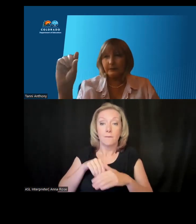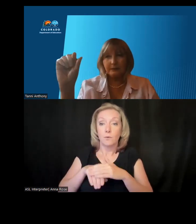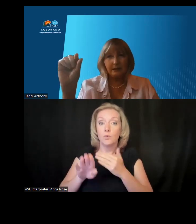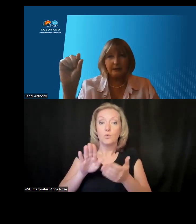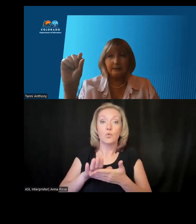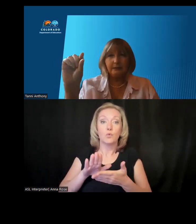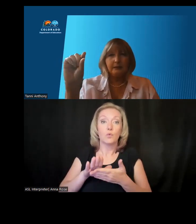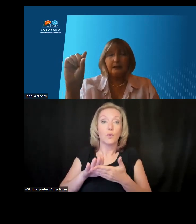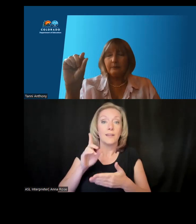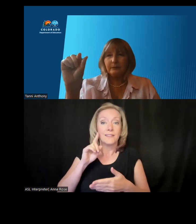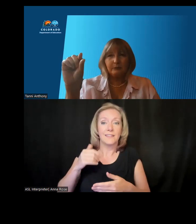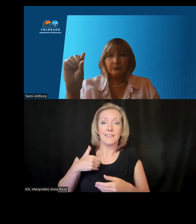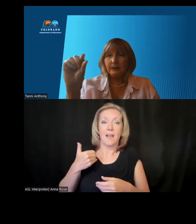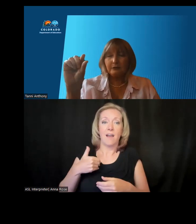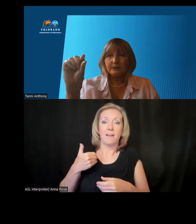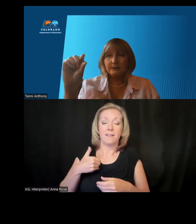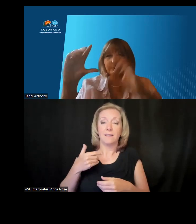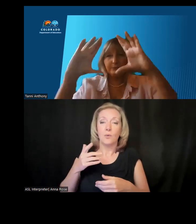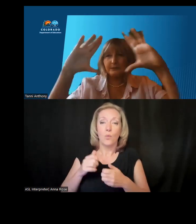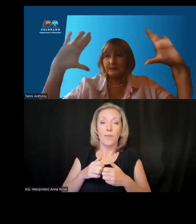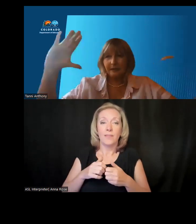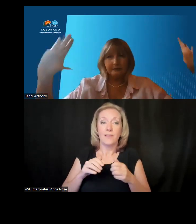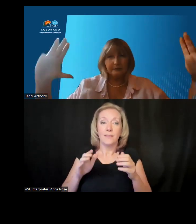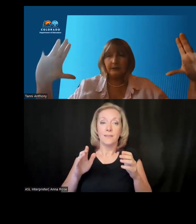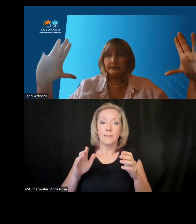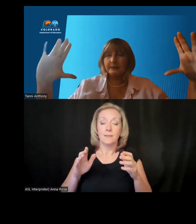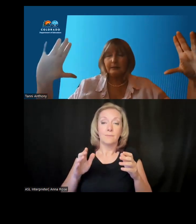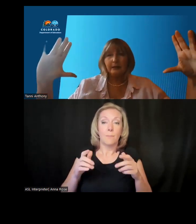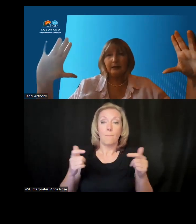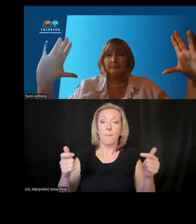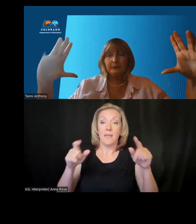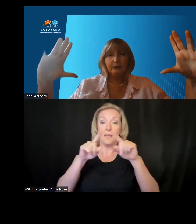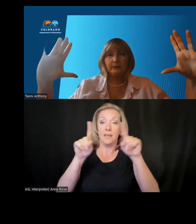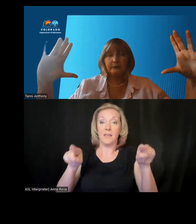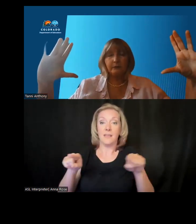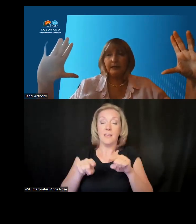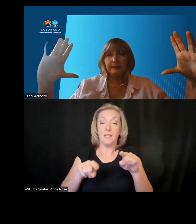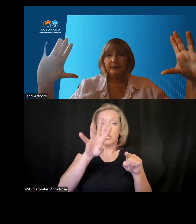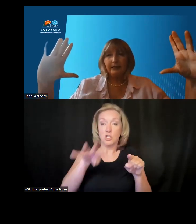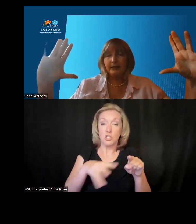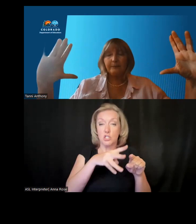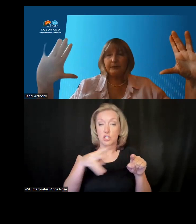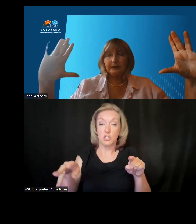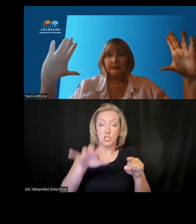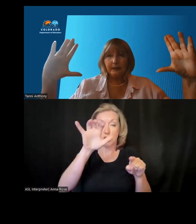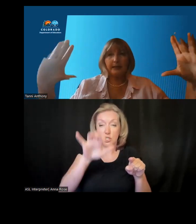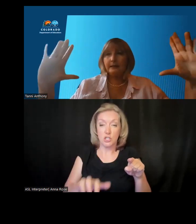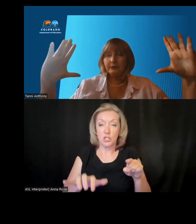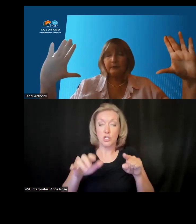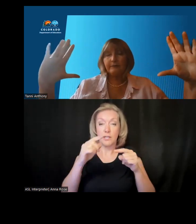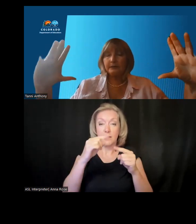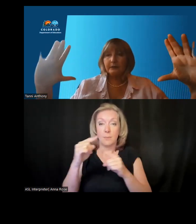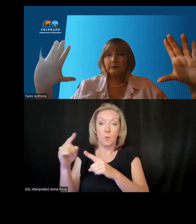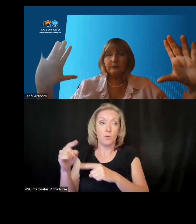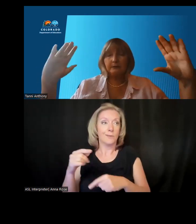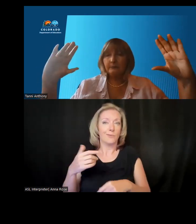little bitty tiny communication symbols scattered across, an array. And I'm thinking, A, do